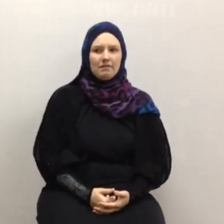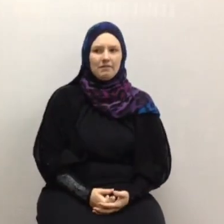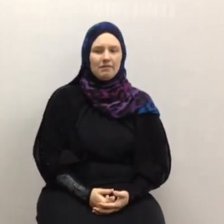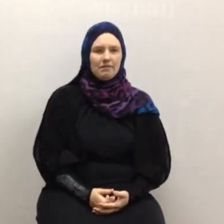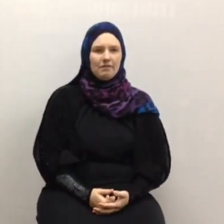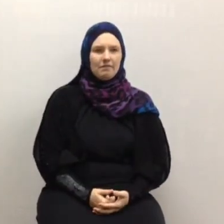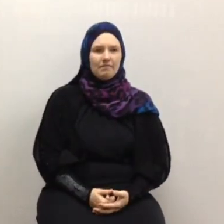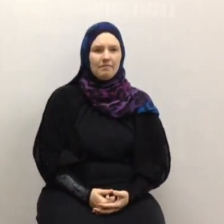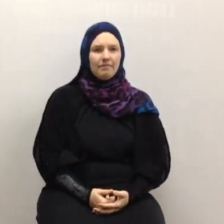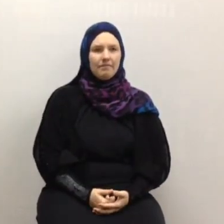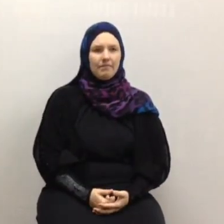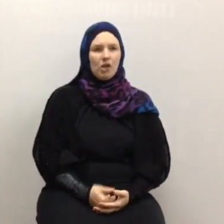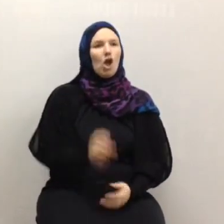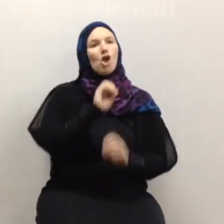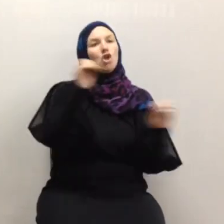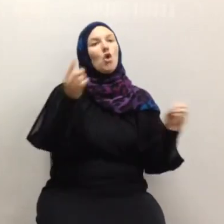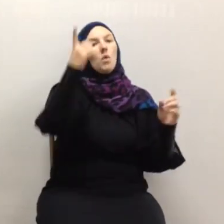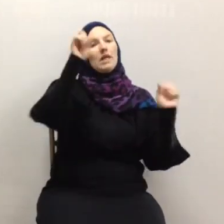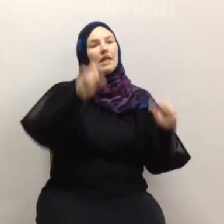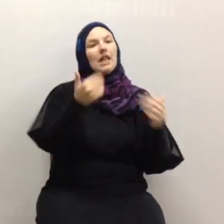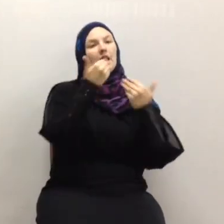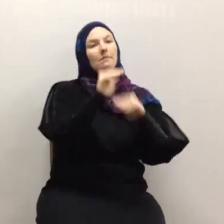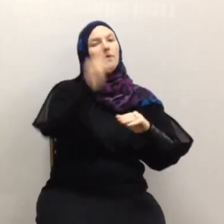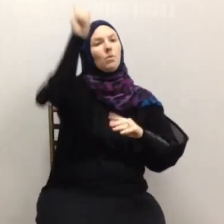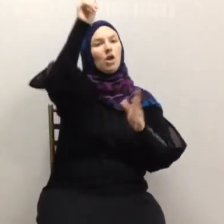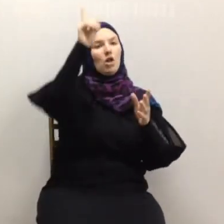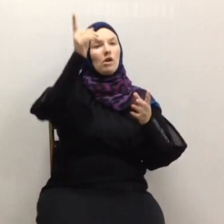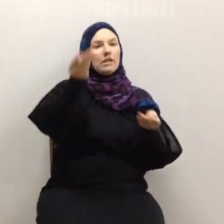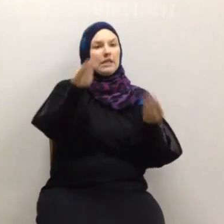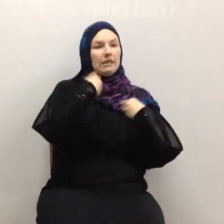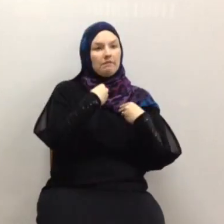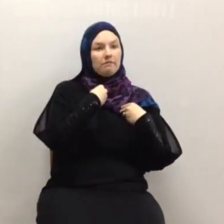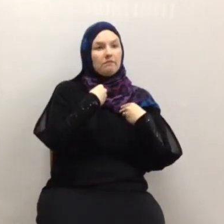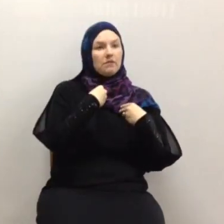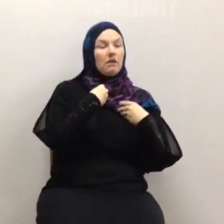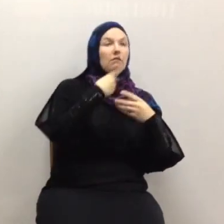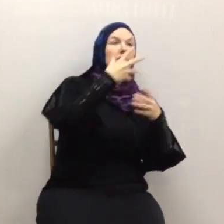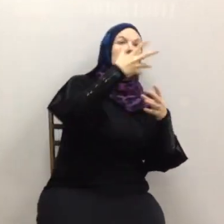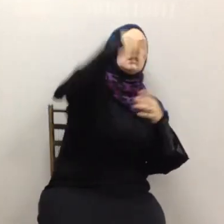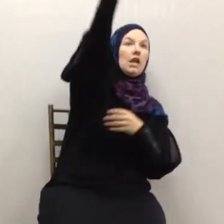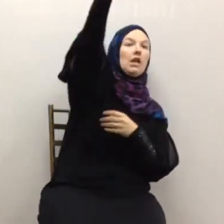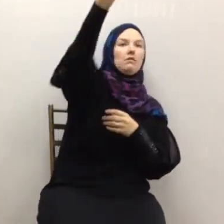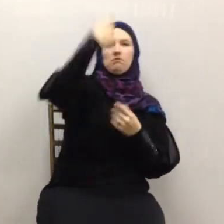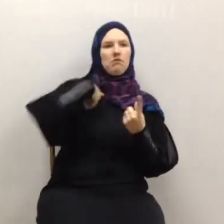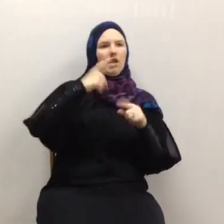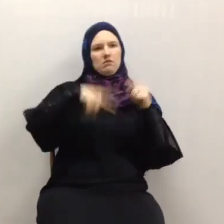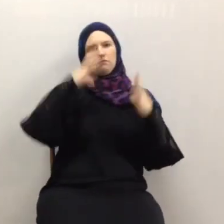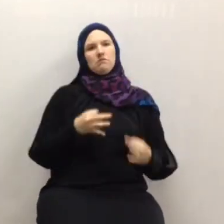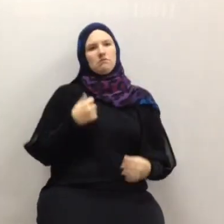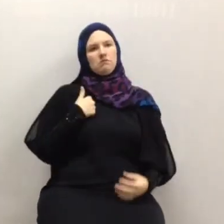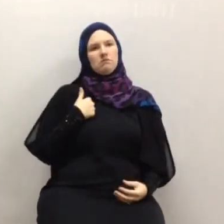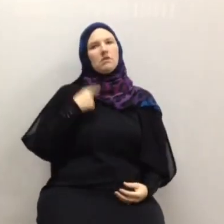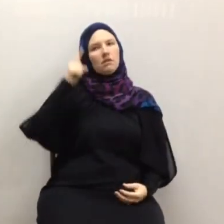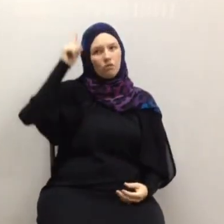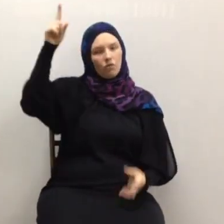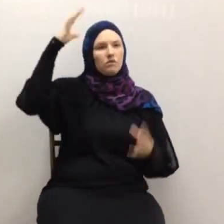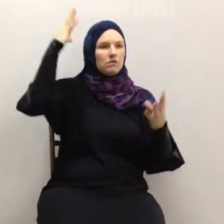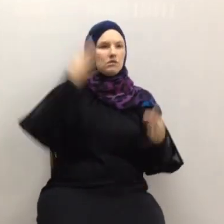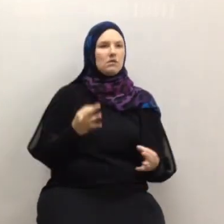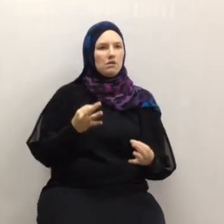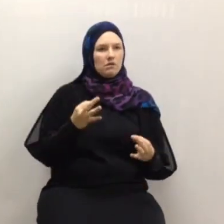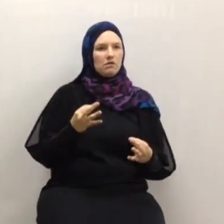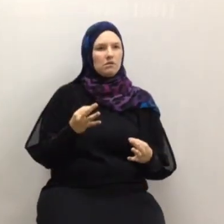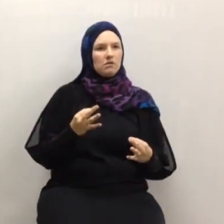limit what Allah gives, what Allah keeps. He decides, and we use what He gives